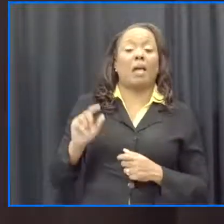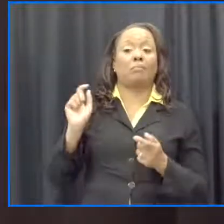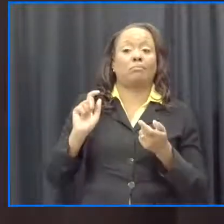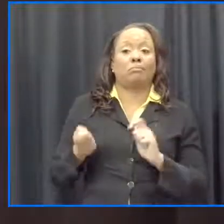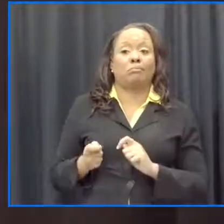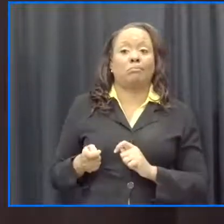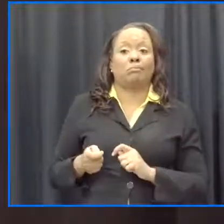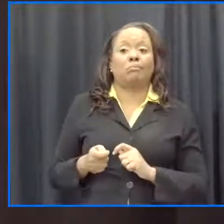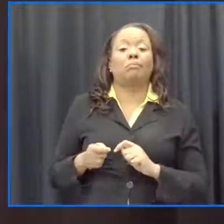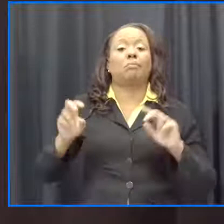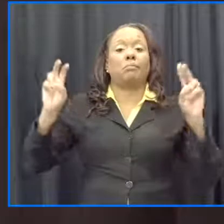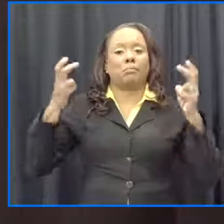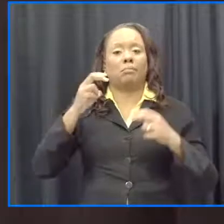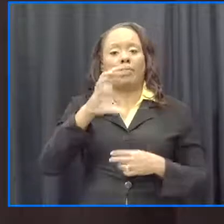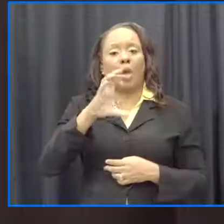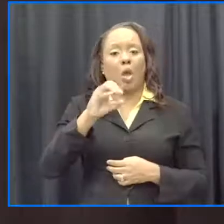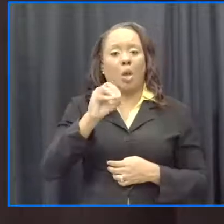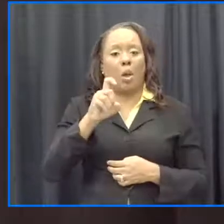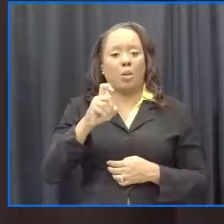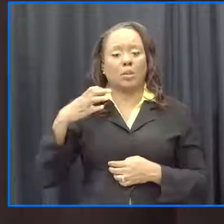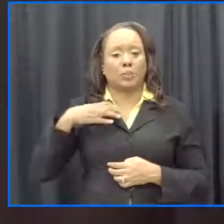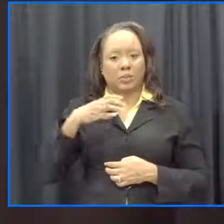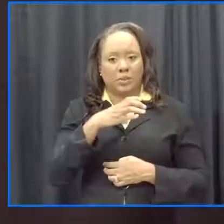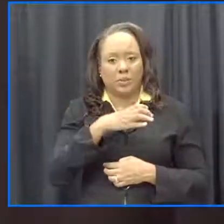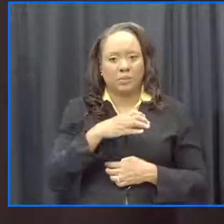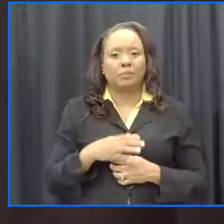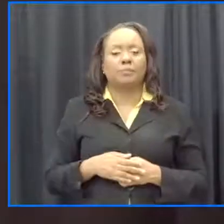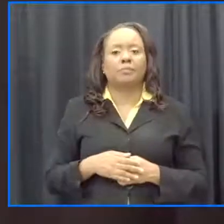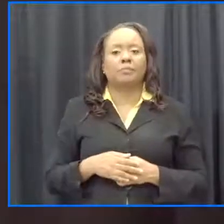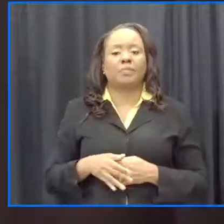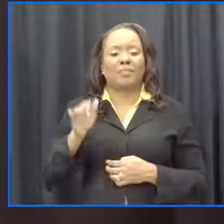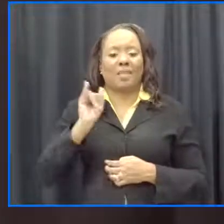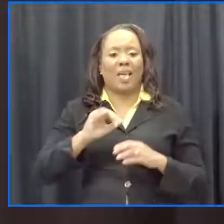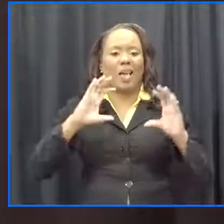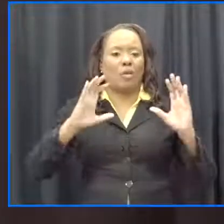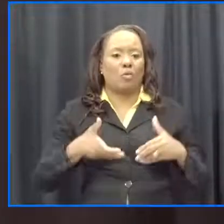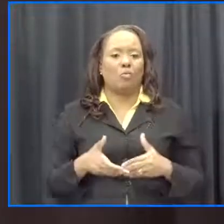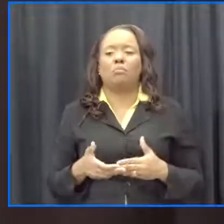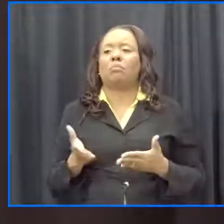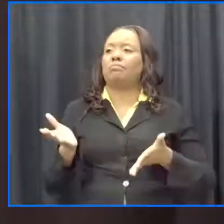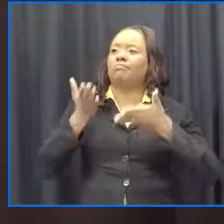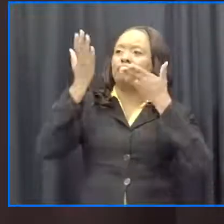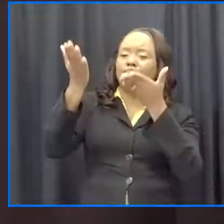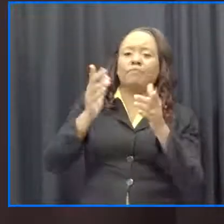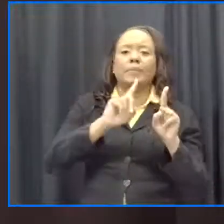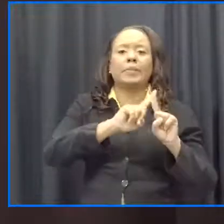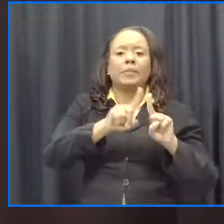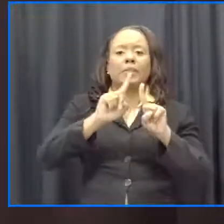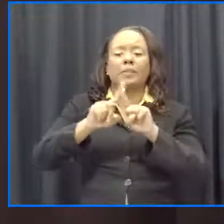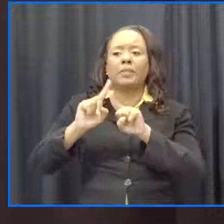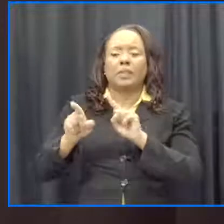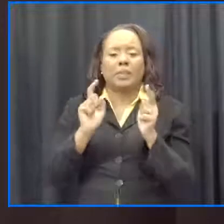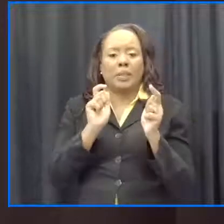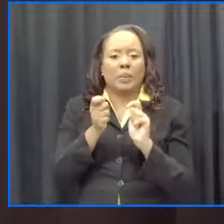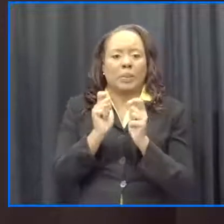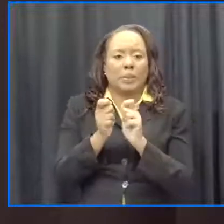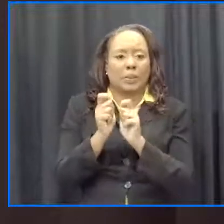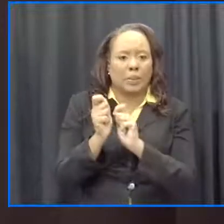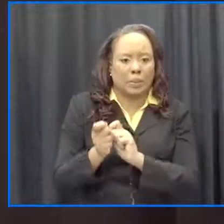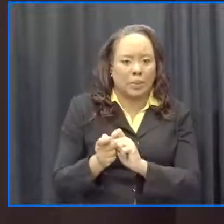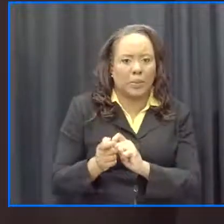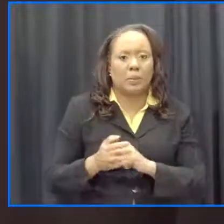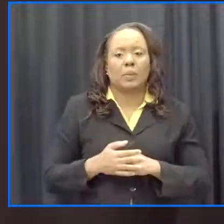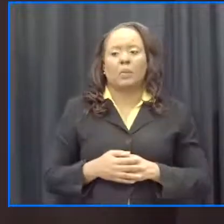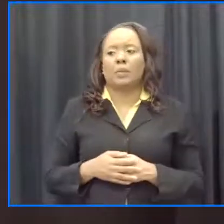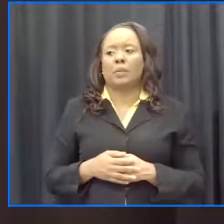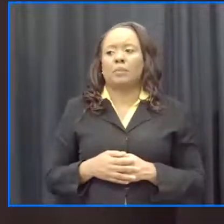was. And the Cox Commission made several recommendations on many of the clauses of that Constitution, but more along the